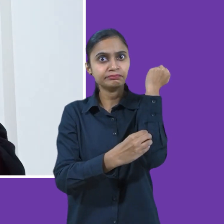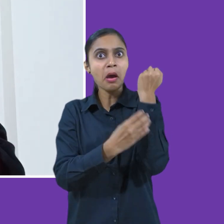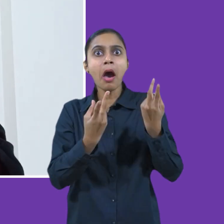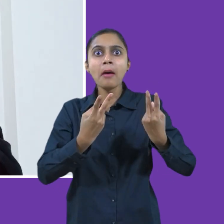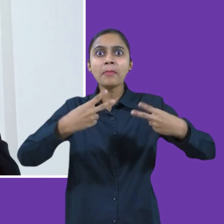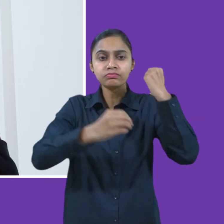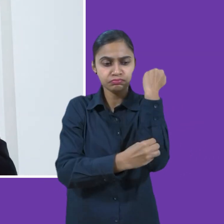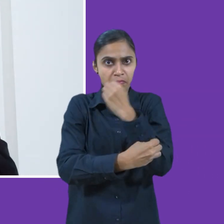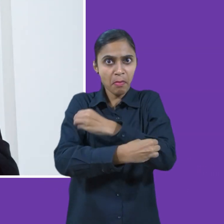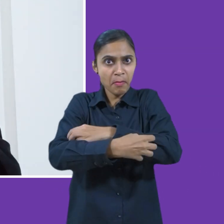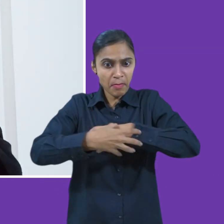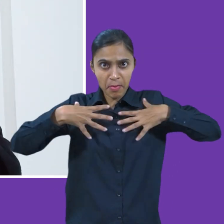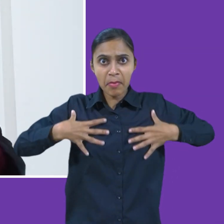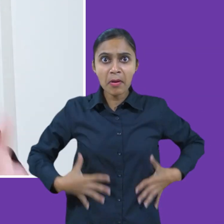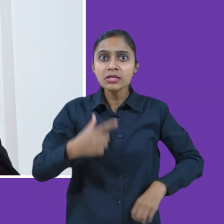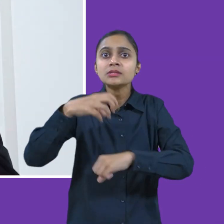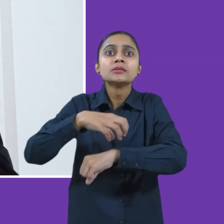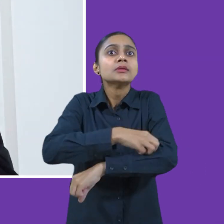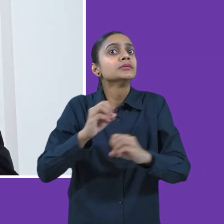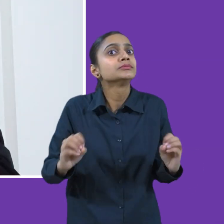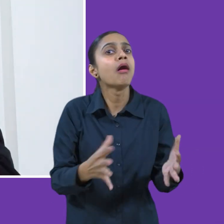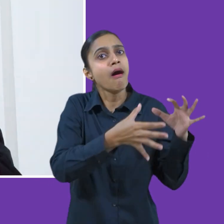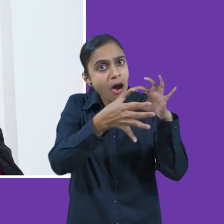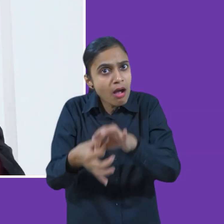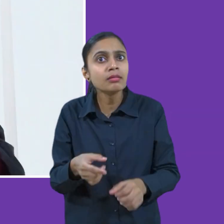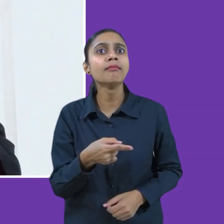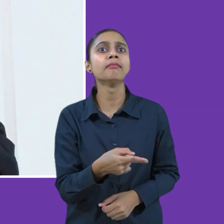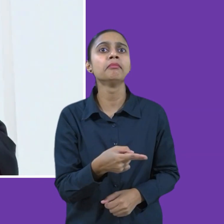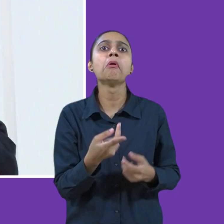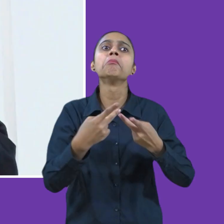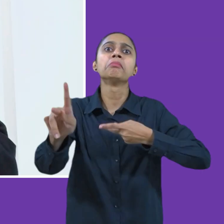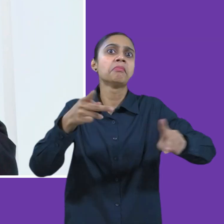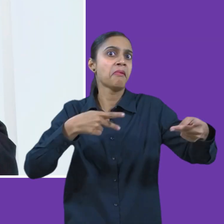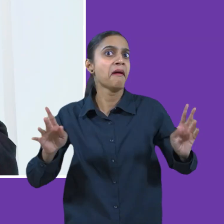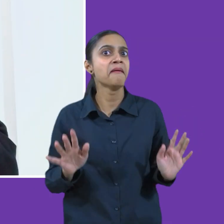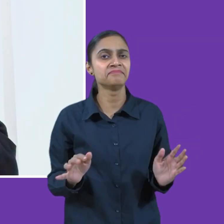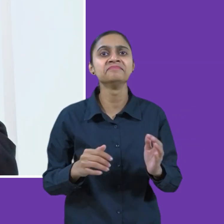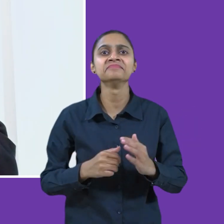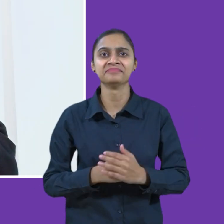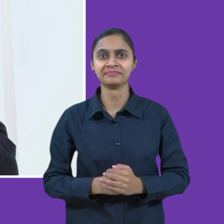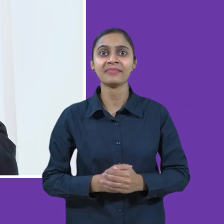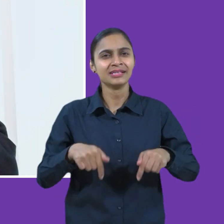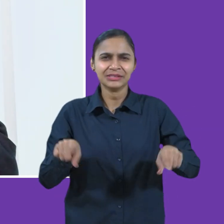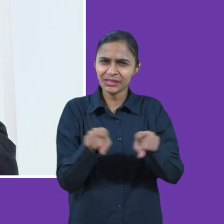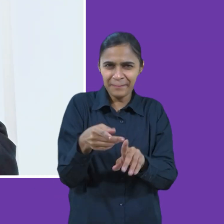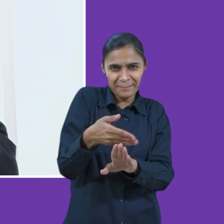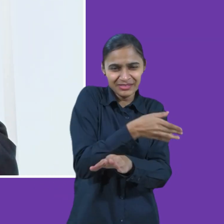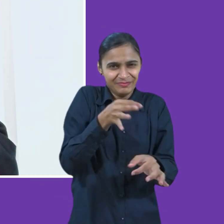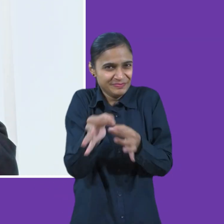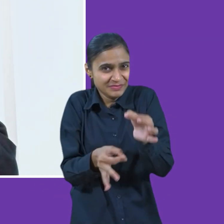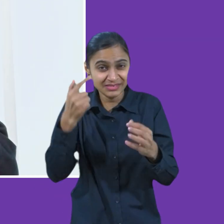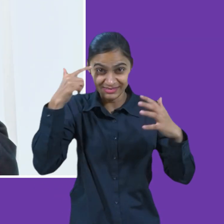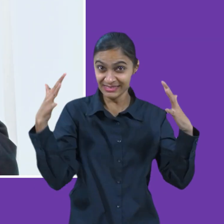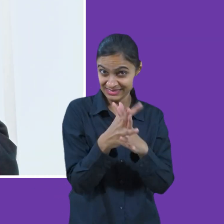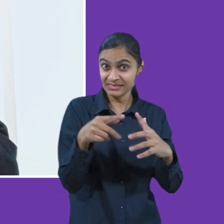then becoming when it spreads, then it's vitiligo, right? So and also in some cases,